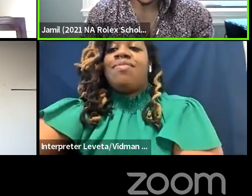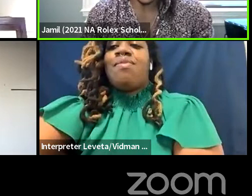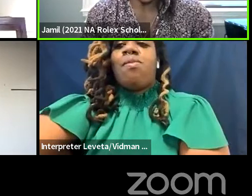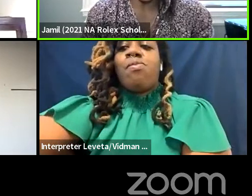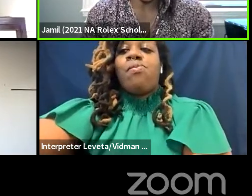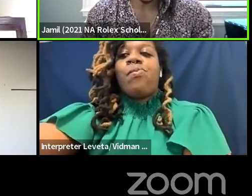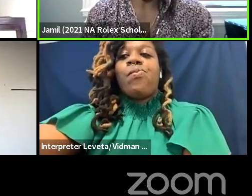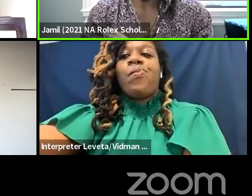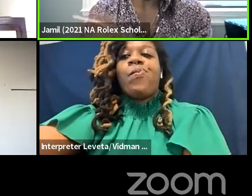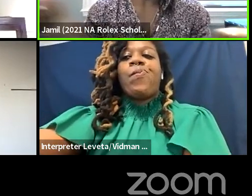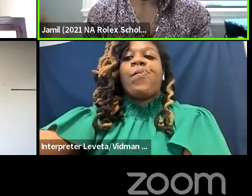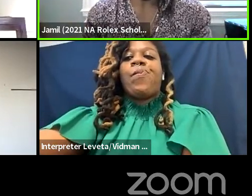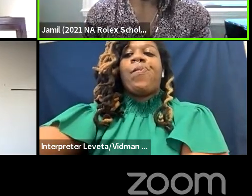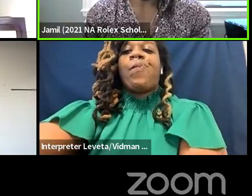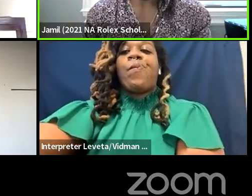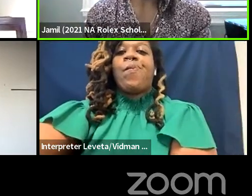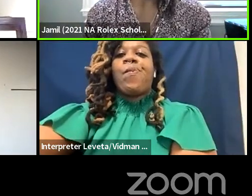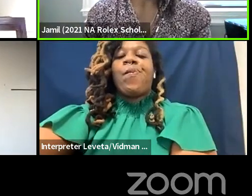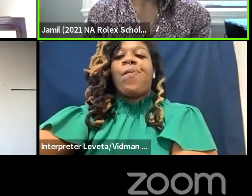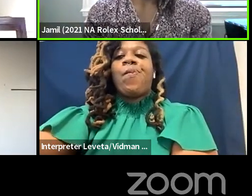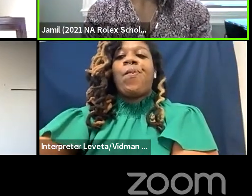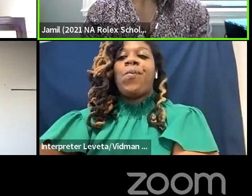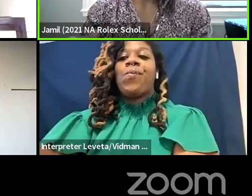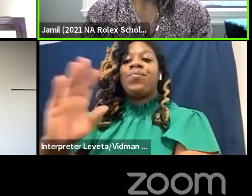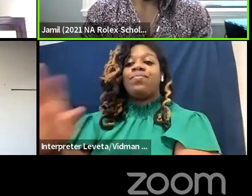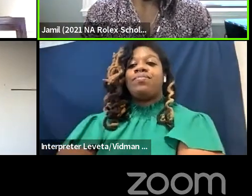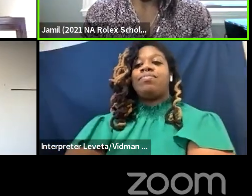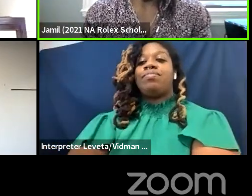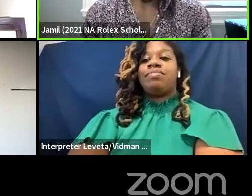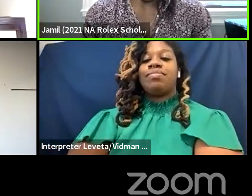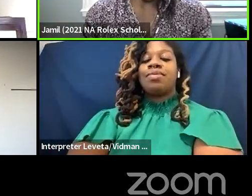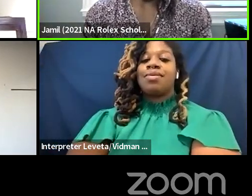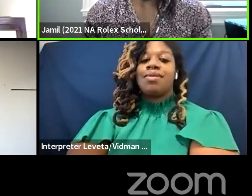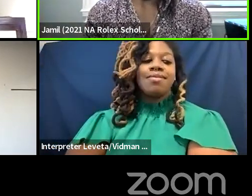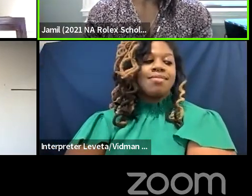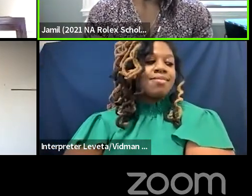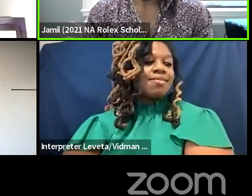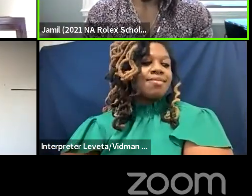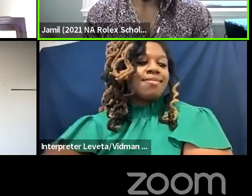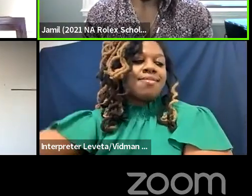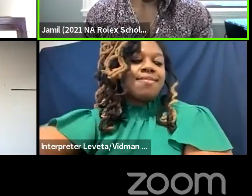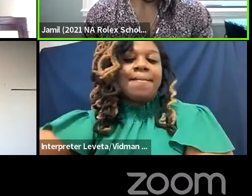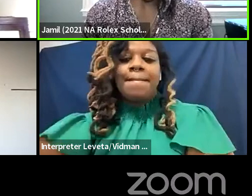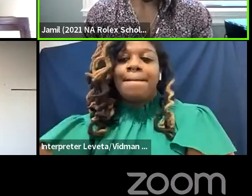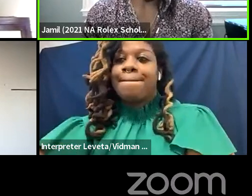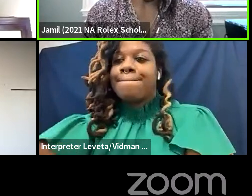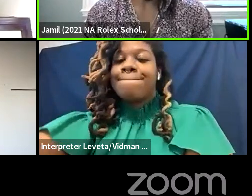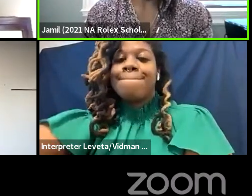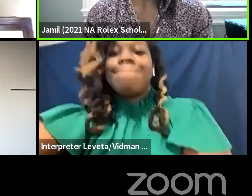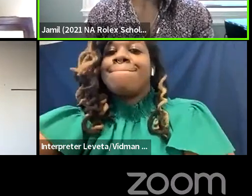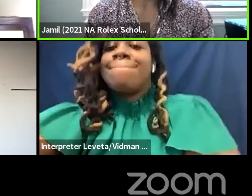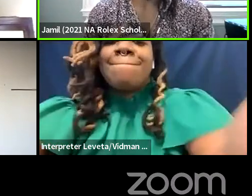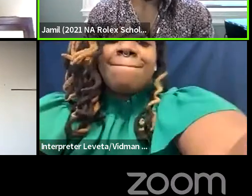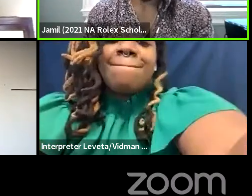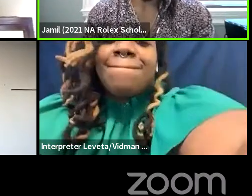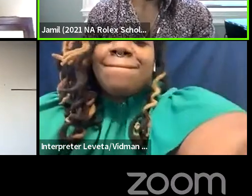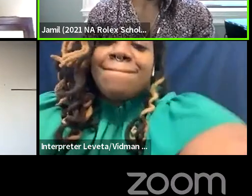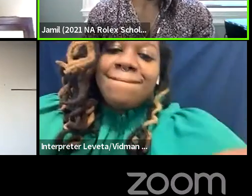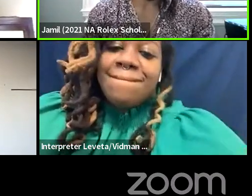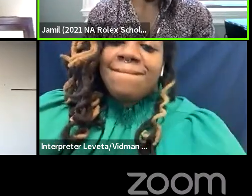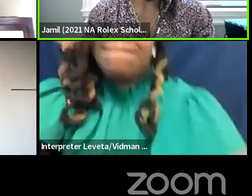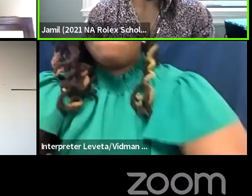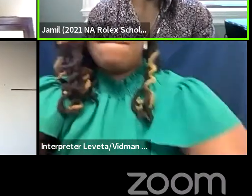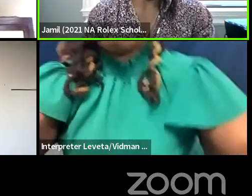like, oh, I'd never do that. That's, beyond, my capabilities, or that's, I'm too afraid. Those are